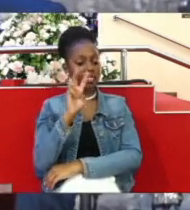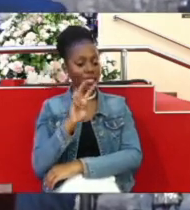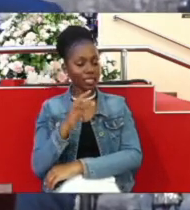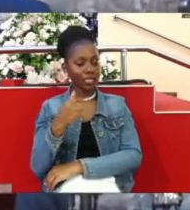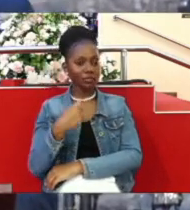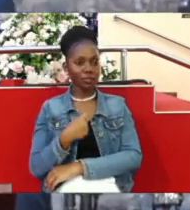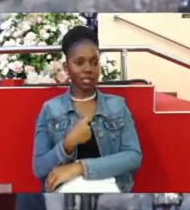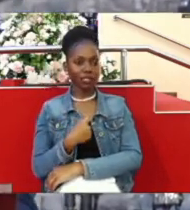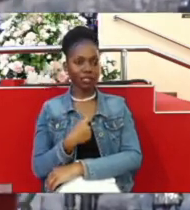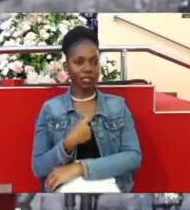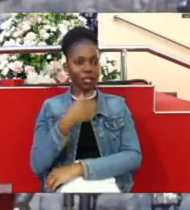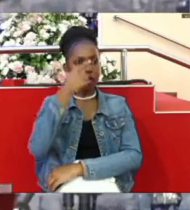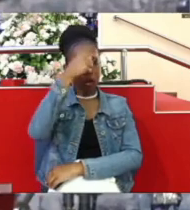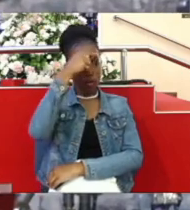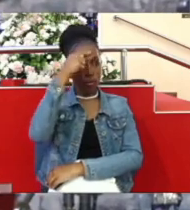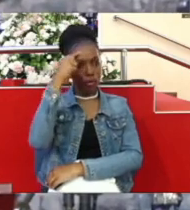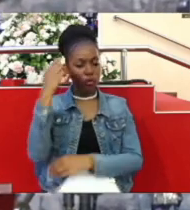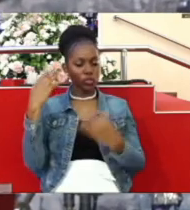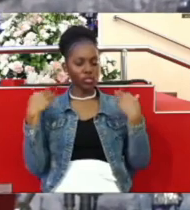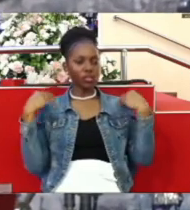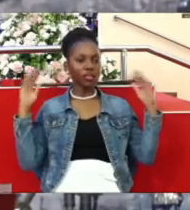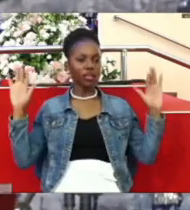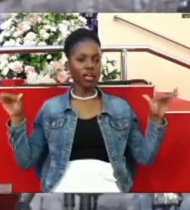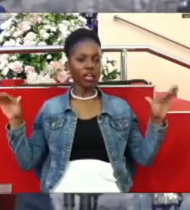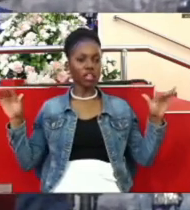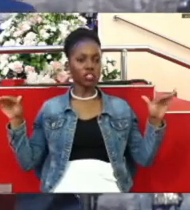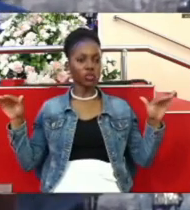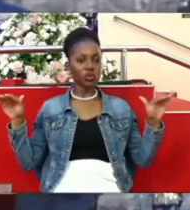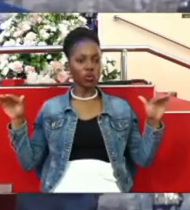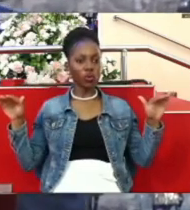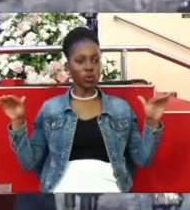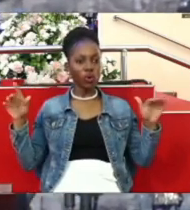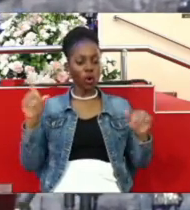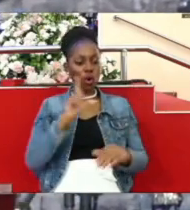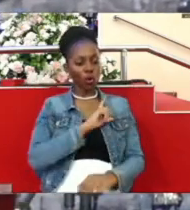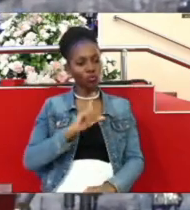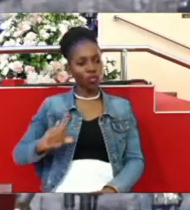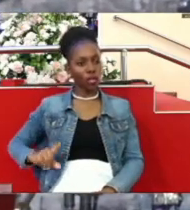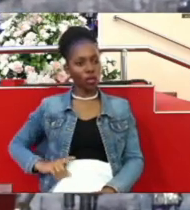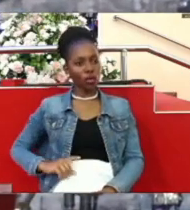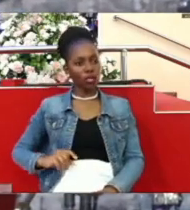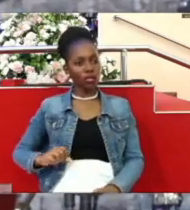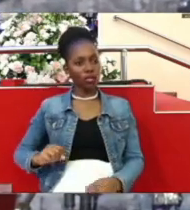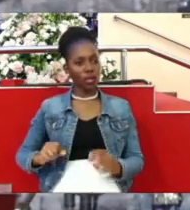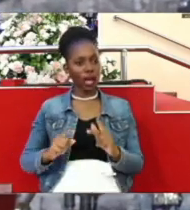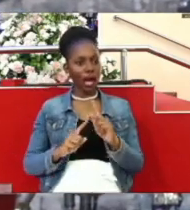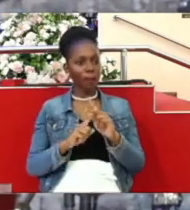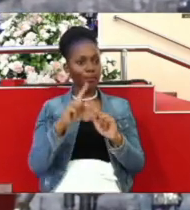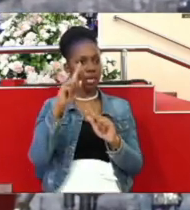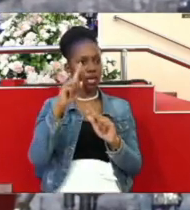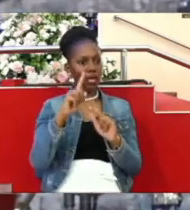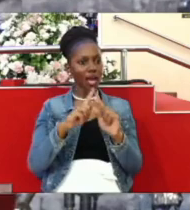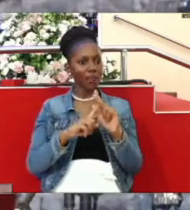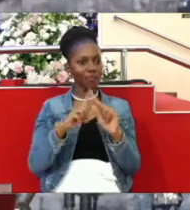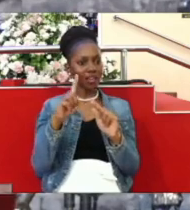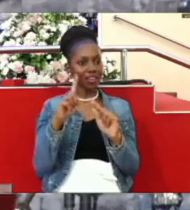ananiona. Because the angel of God appeared to Hagar. Kwa sababu malaika wa Mungu alikuja kwa yule Hagar. And you know Hagar